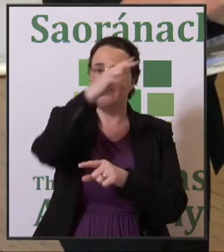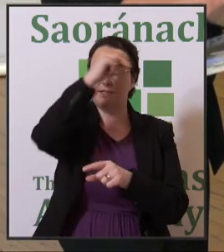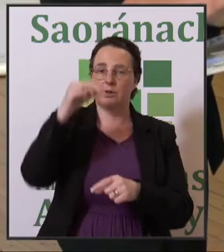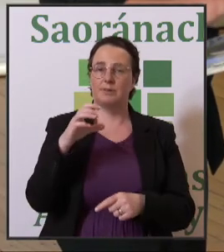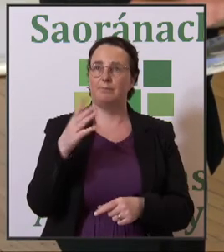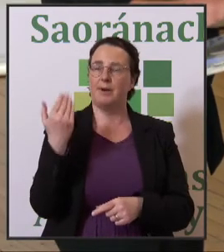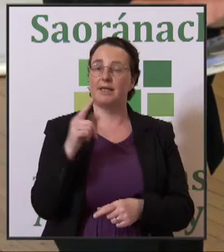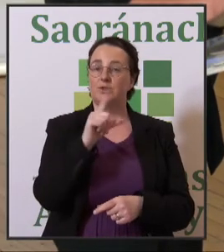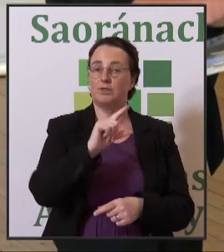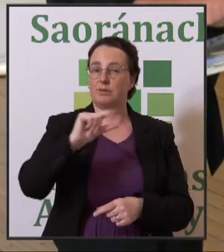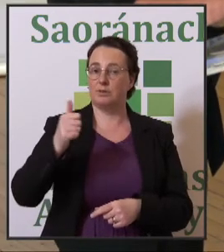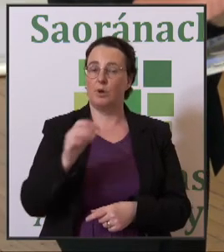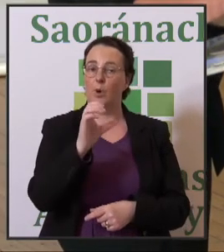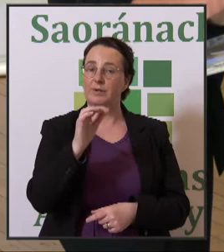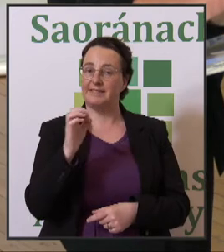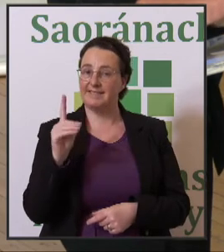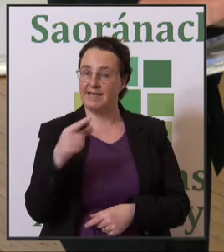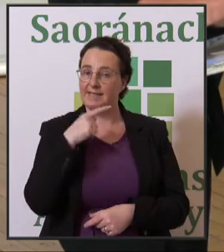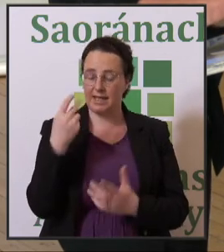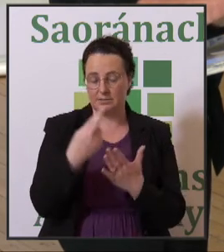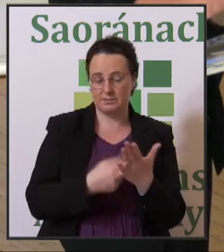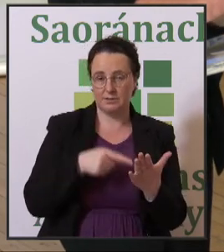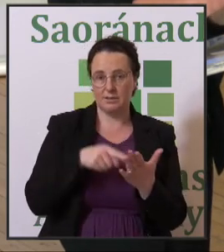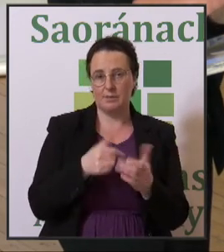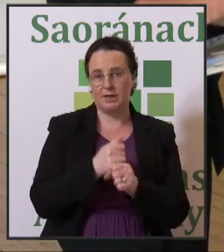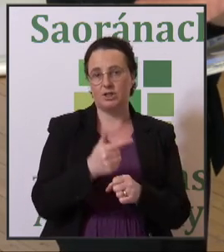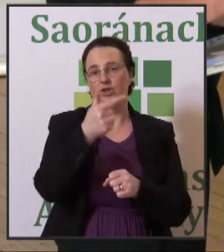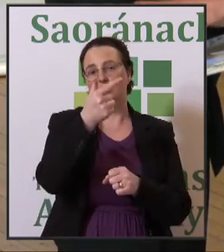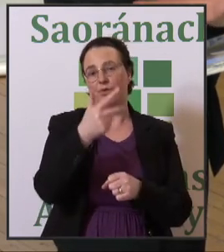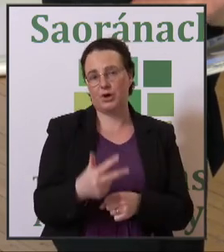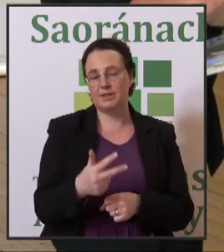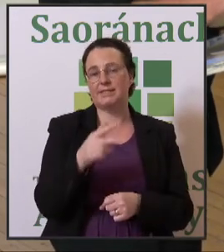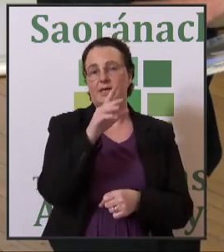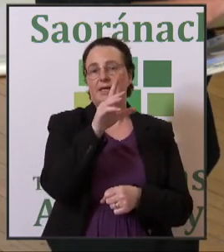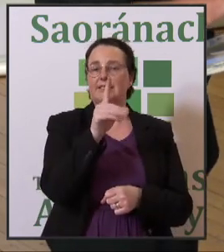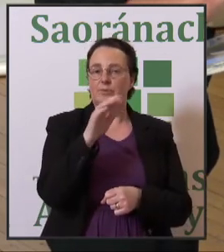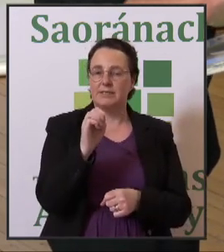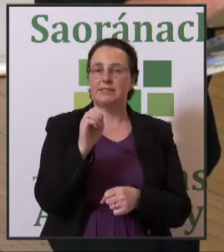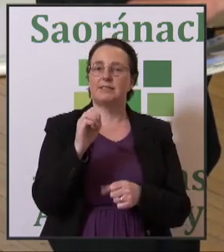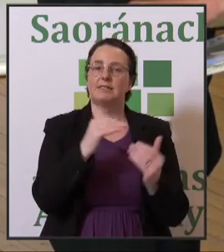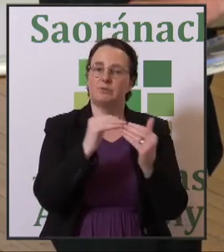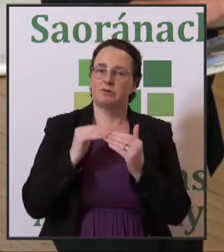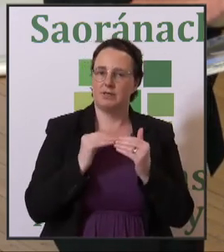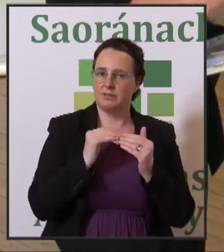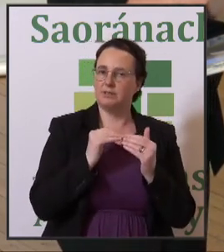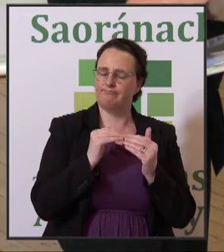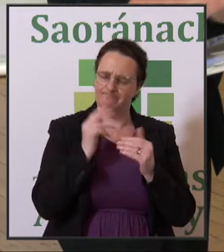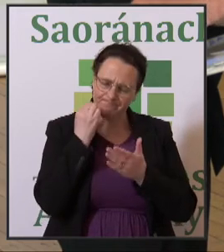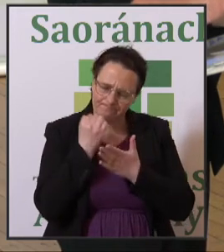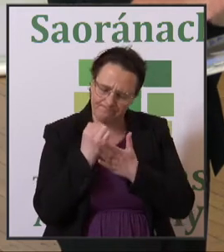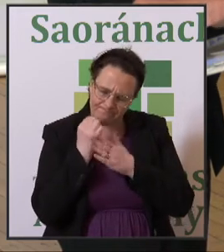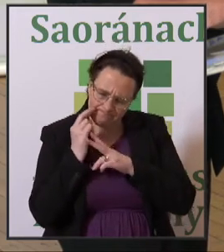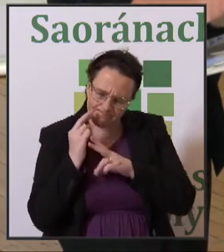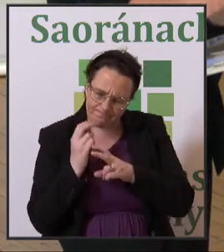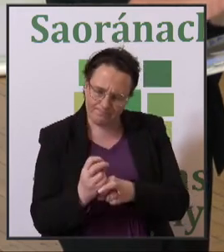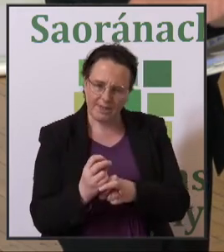in 2021 found that in around two-thirds of the deliberative democratic innovations that it studied, at least half